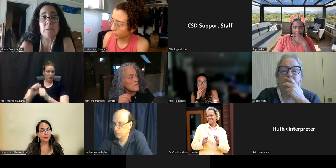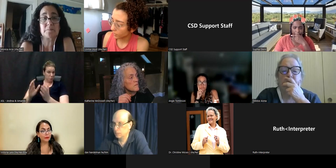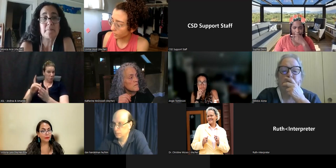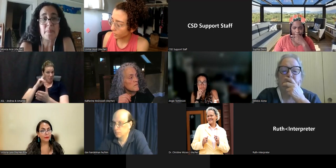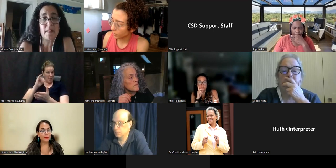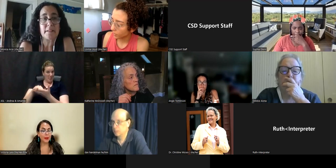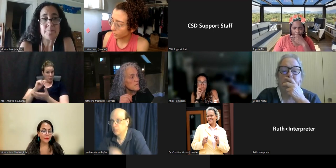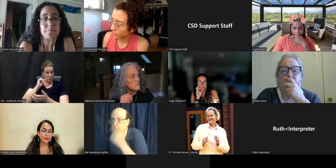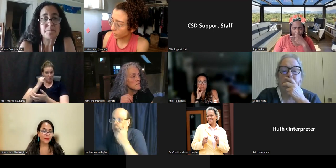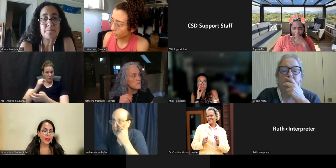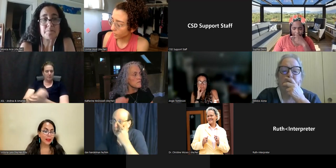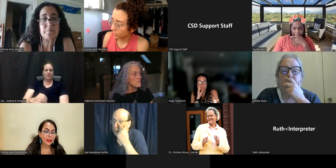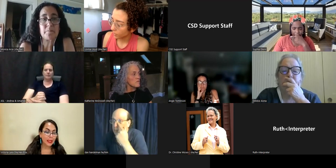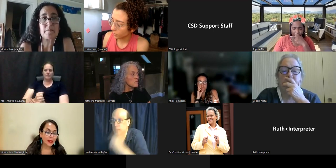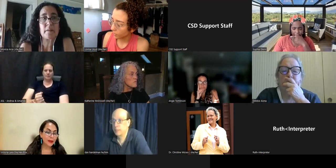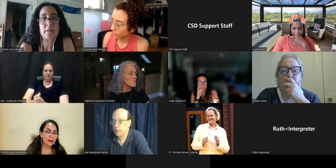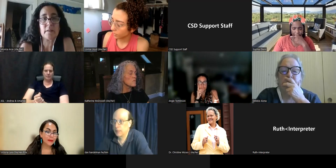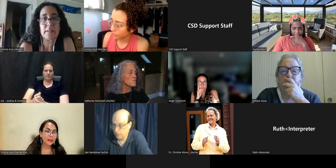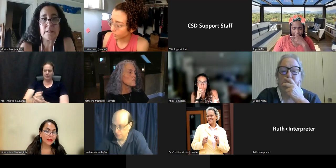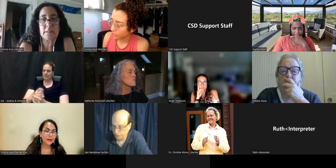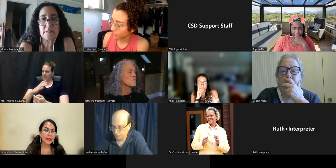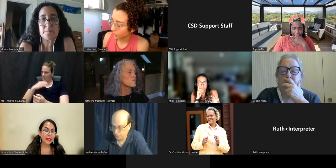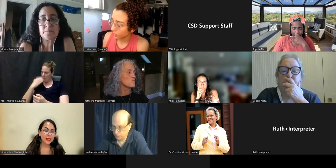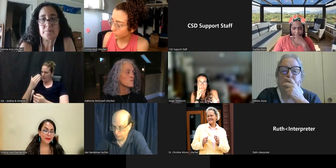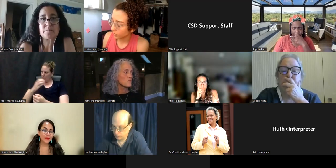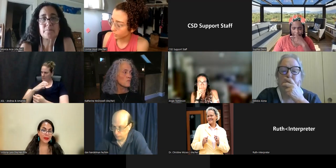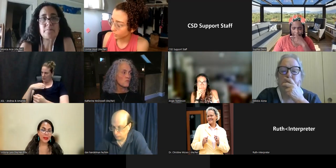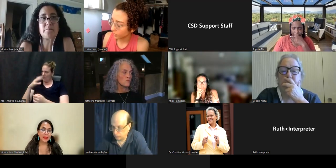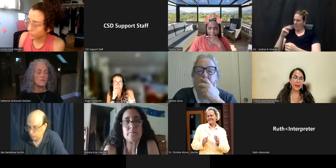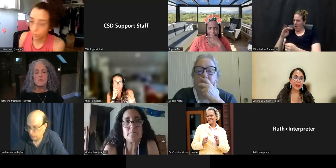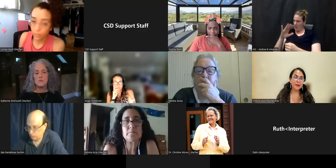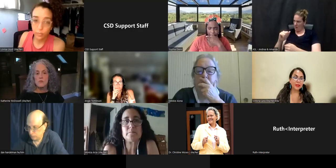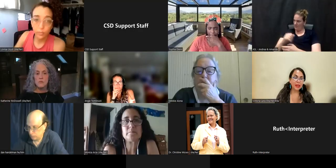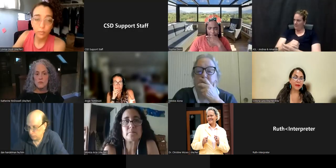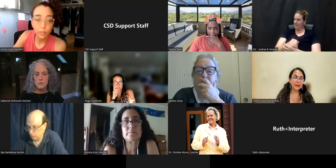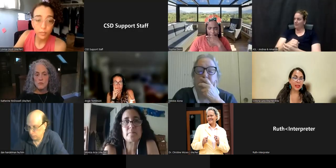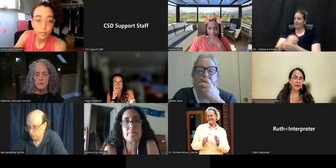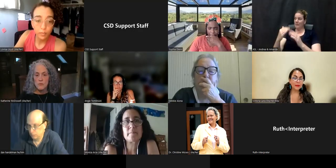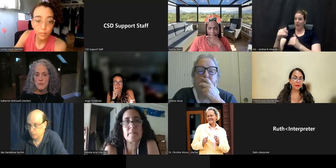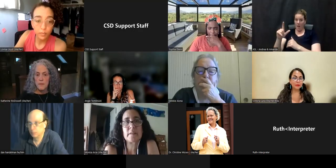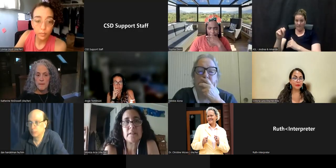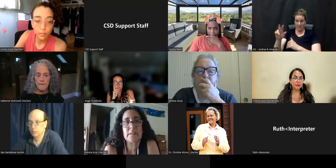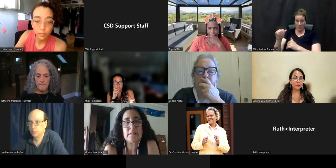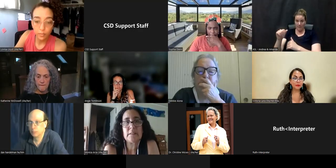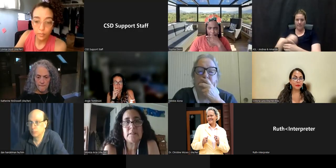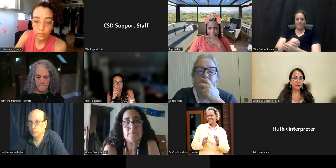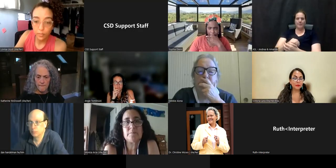was really cool. Thank you, Commissioner Monica. Commissioner Lovisa?